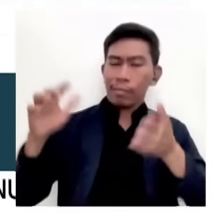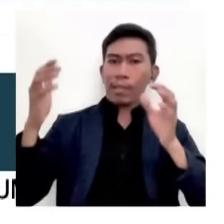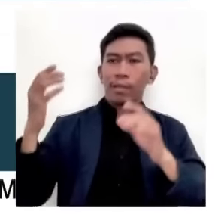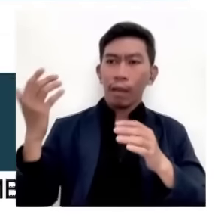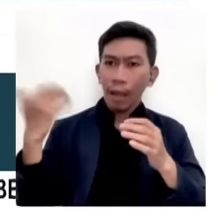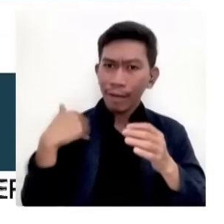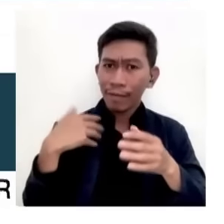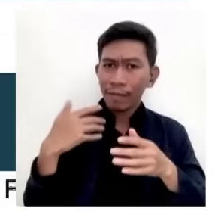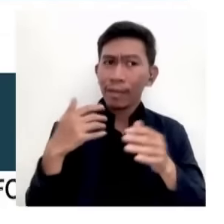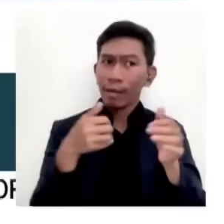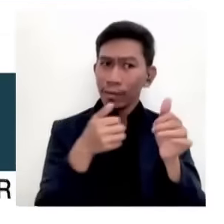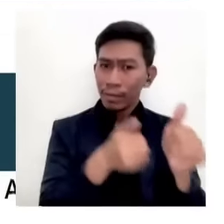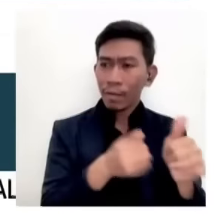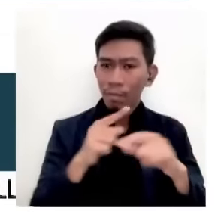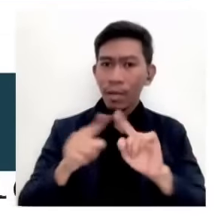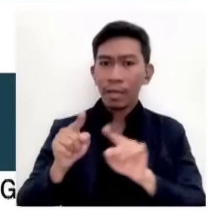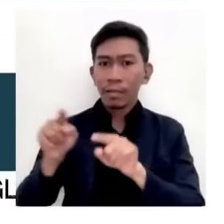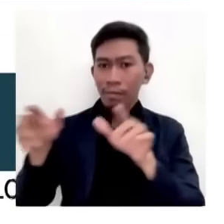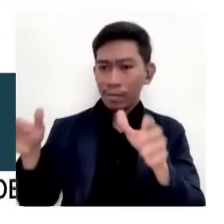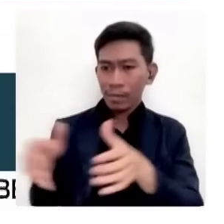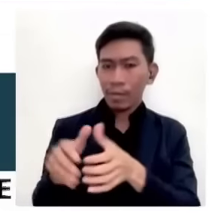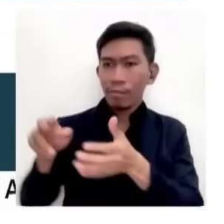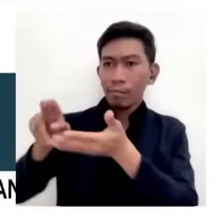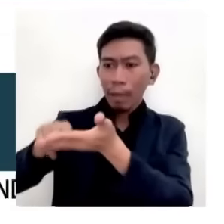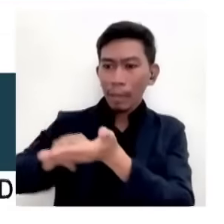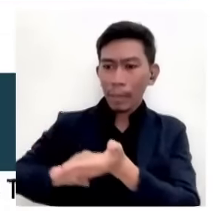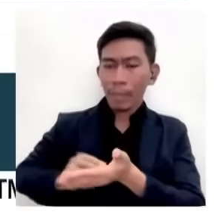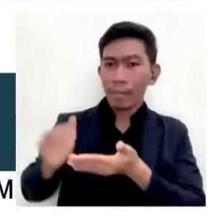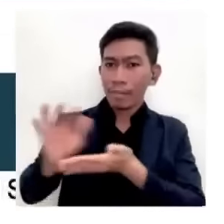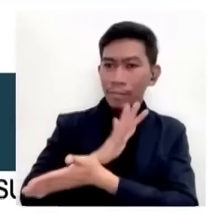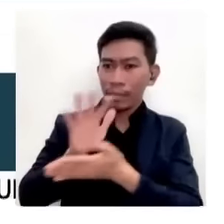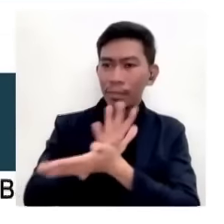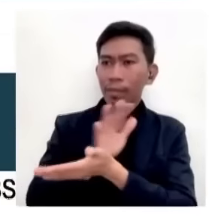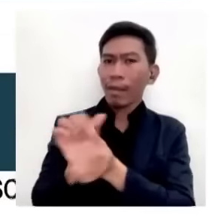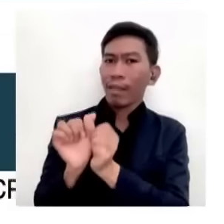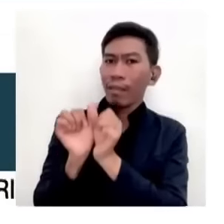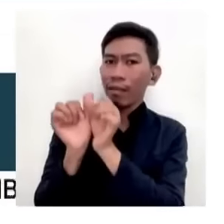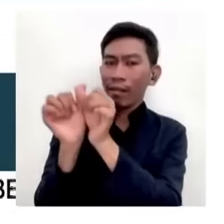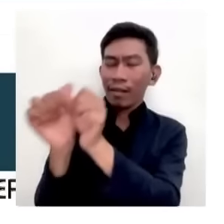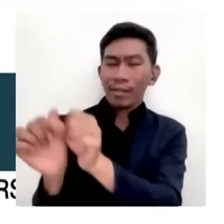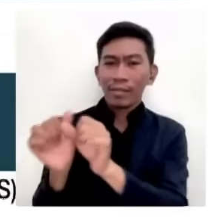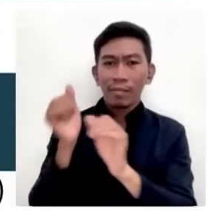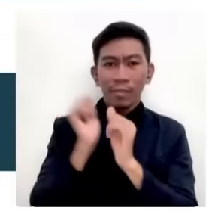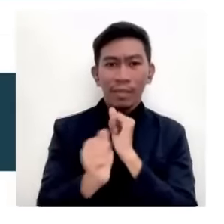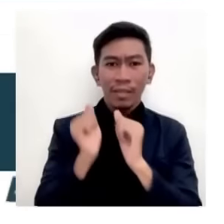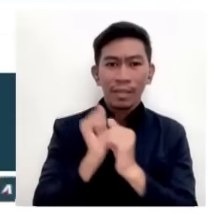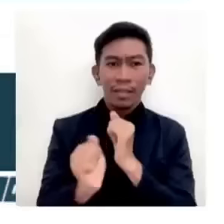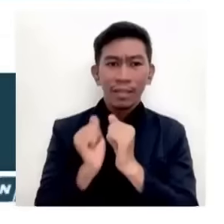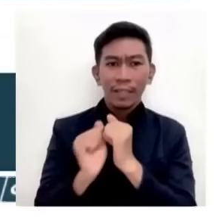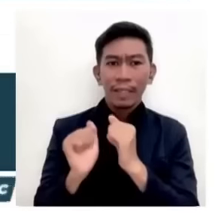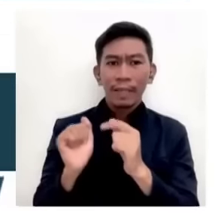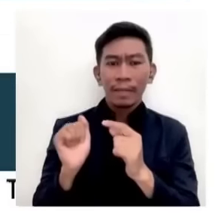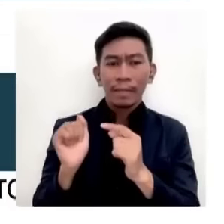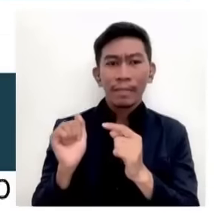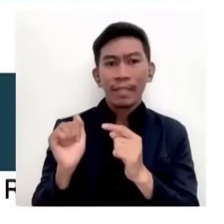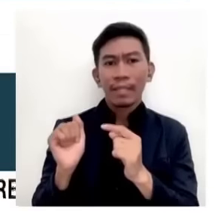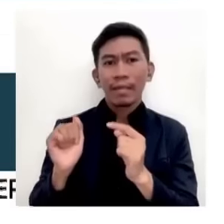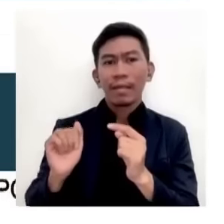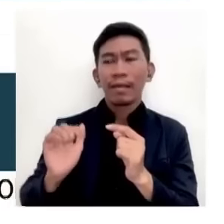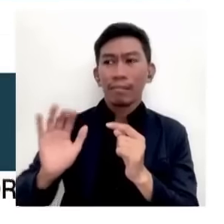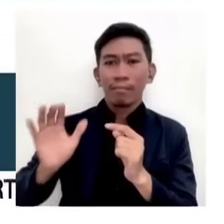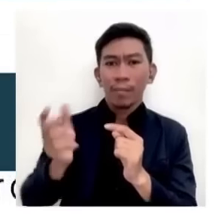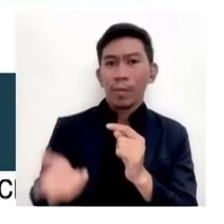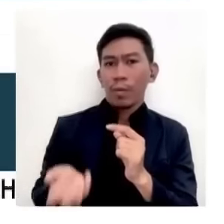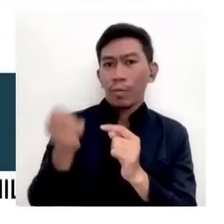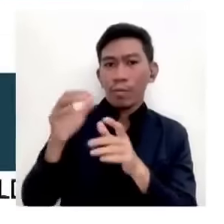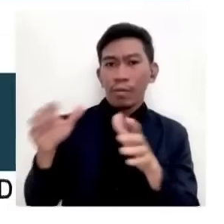but the gathering of the signatures continued on. So they did. I think it's already on their part. The